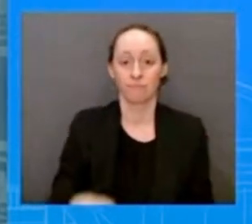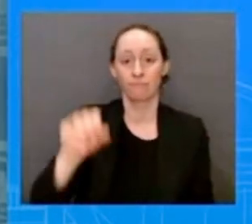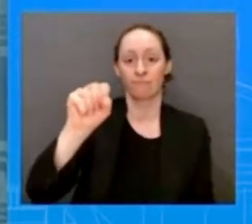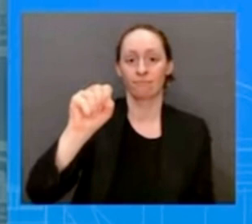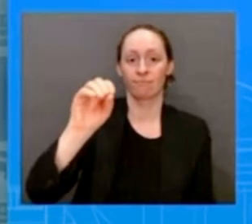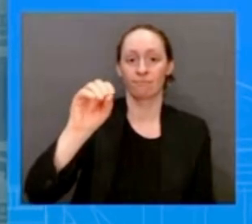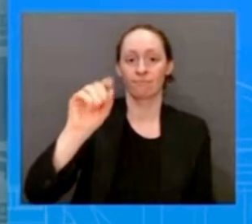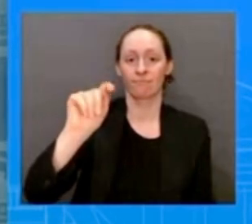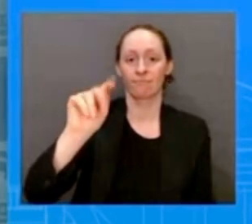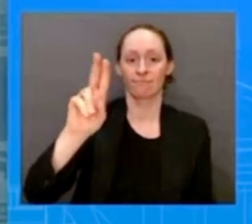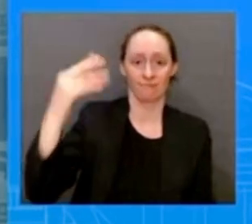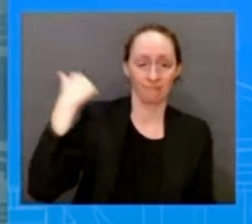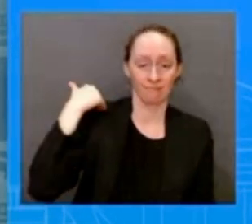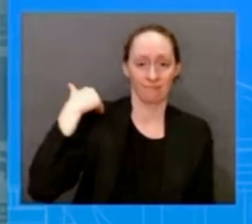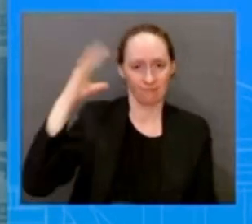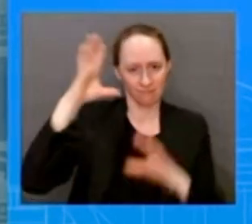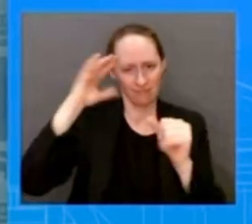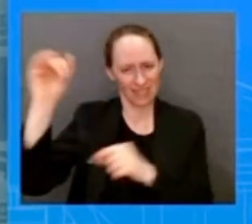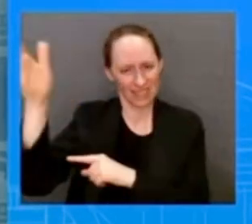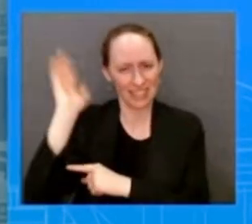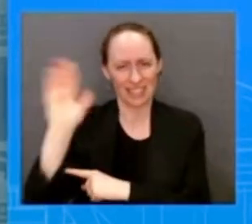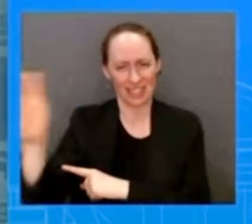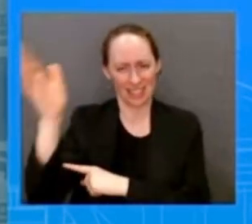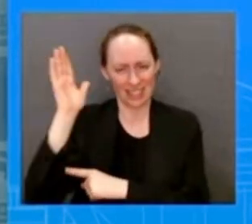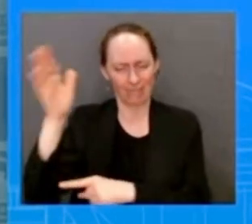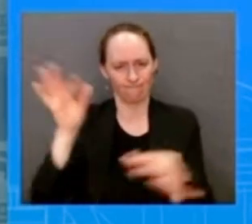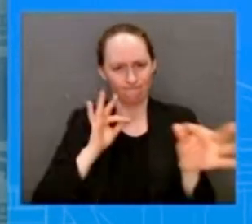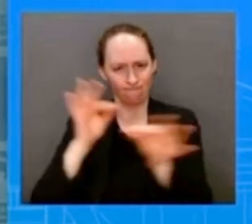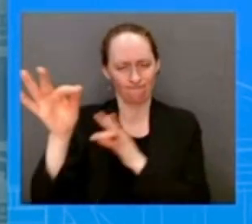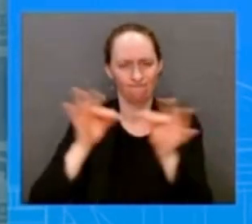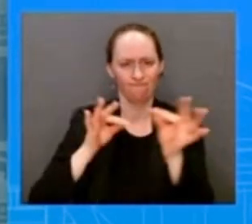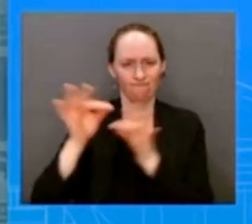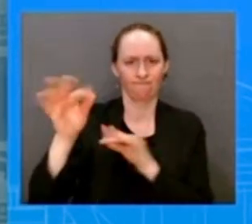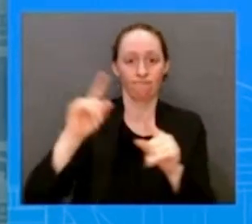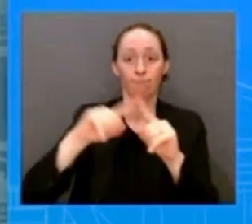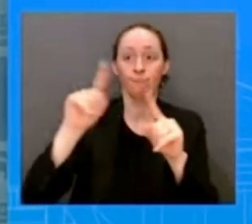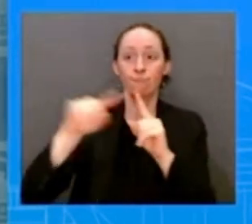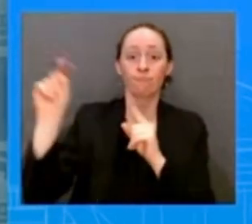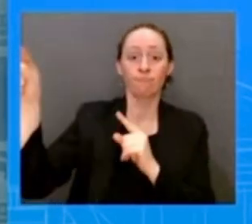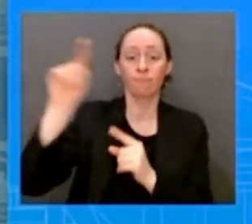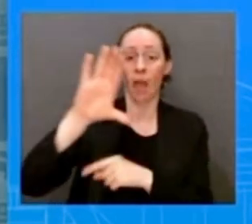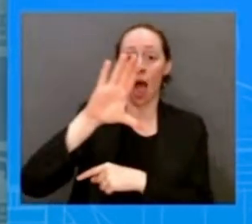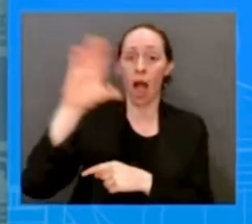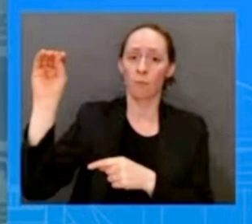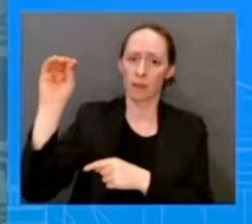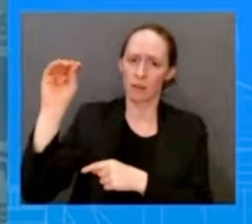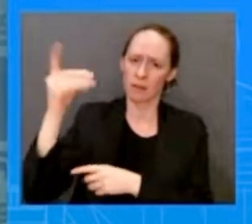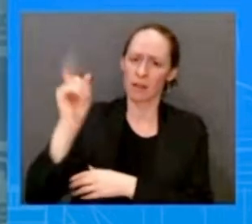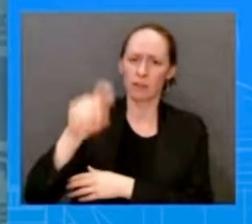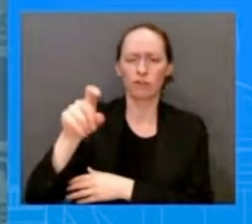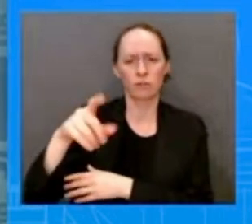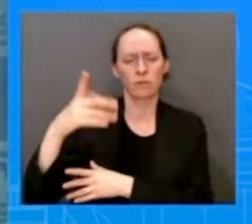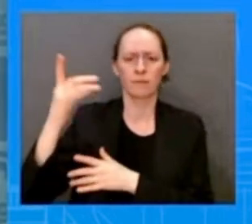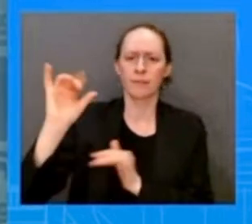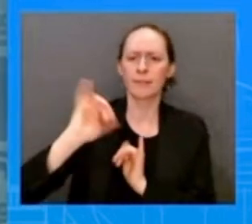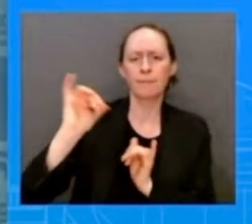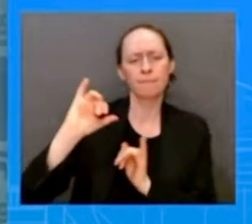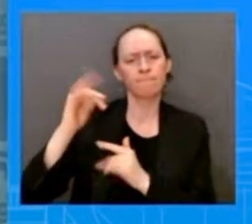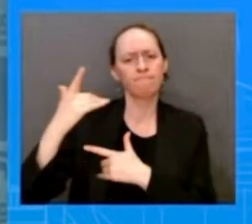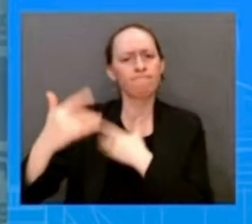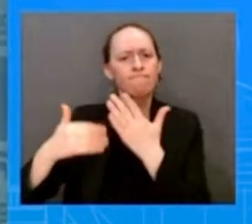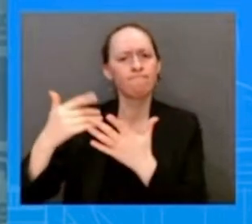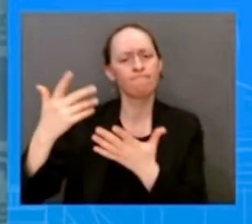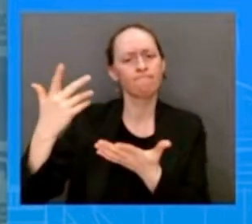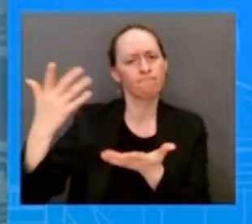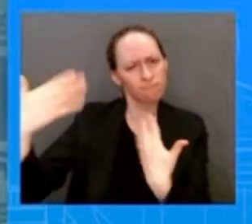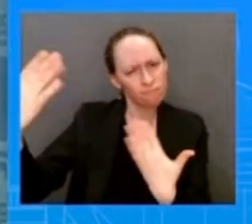companies need to make sure that they followed his lead as he passed it, as he helped sign and help tooth and nail get Inflation